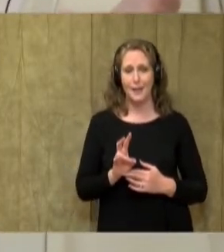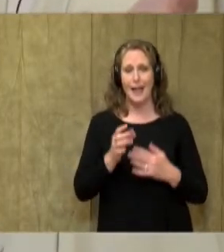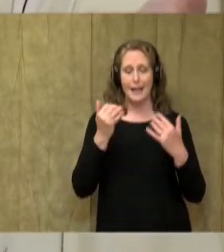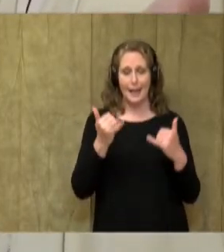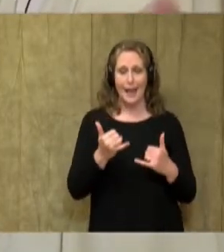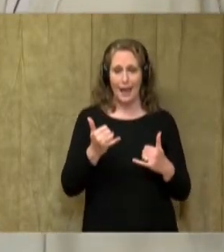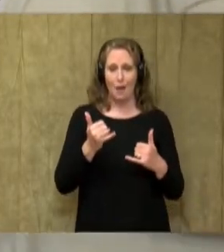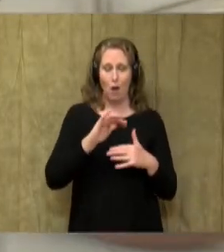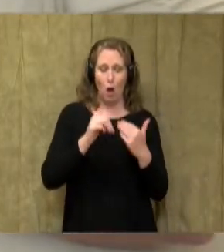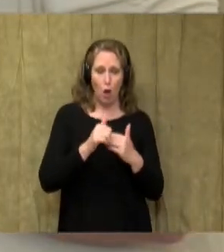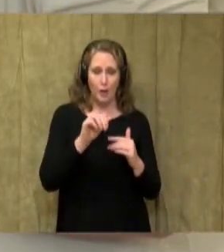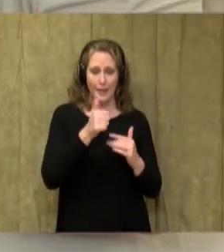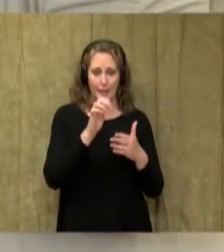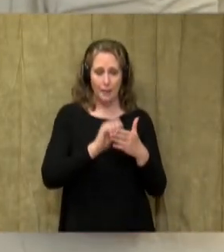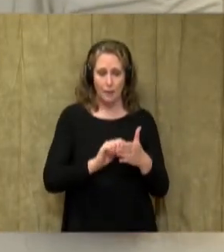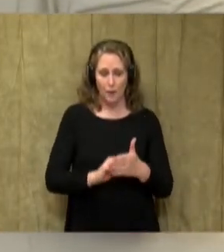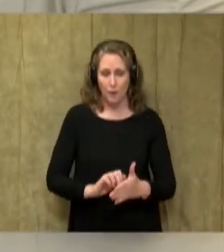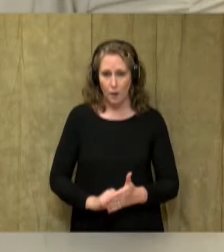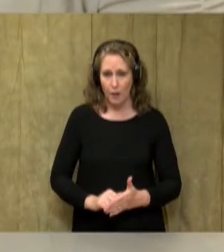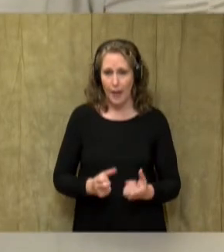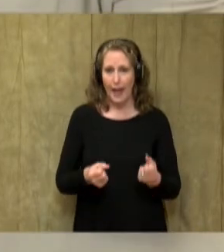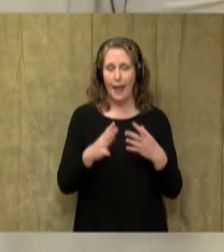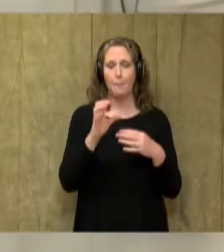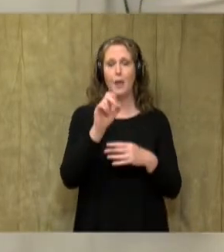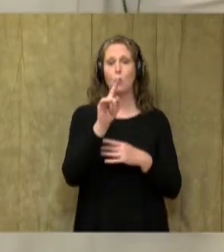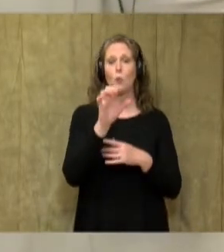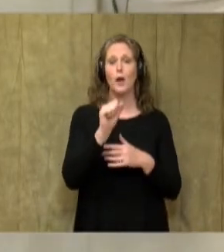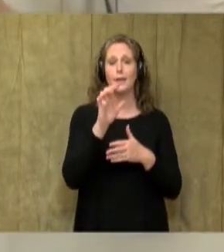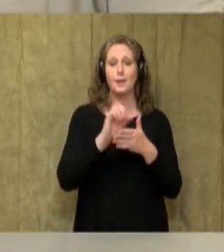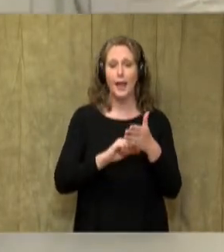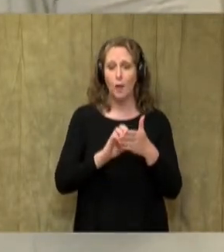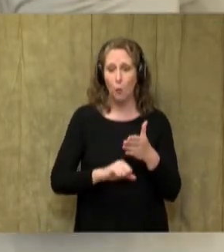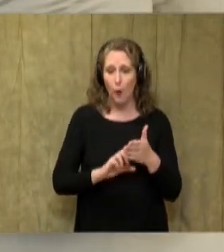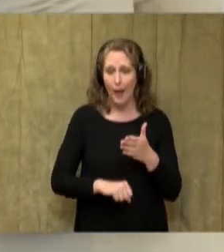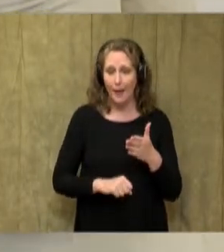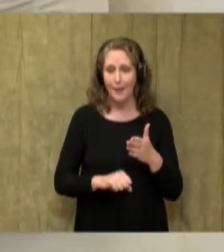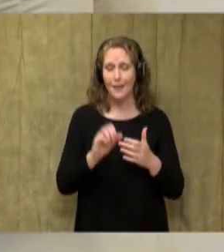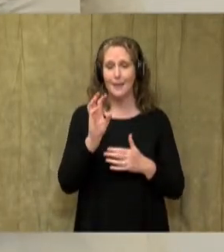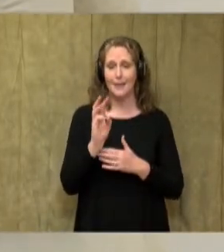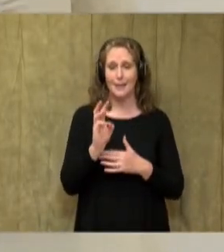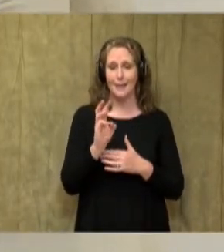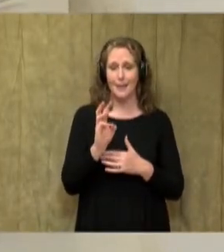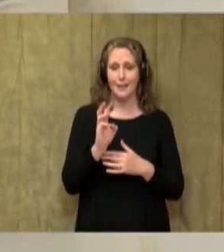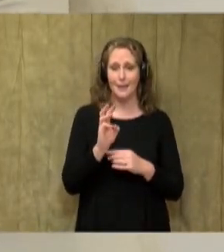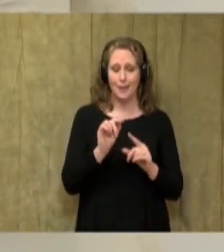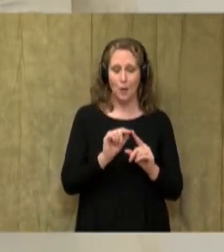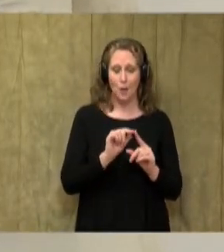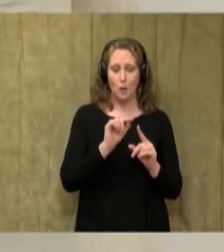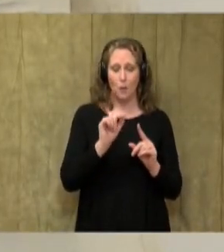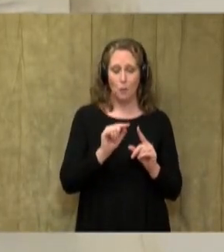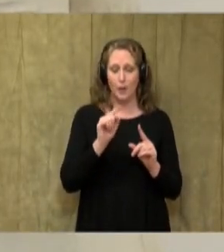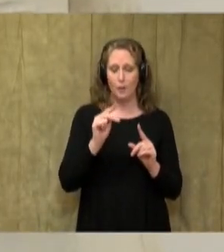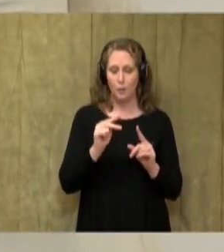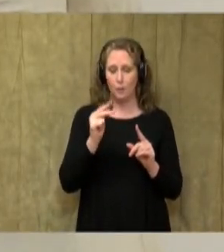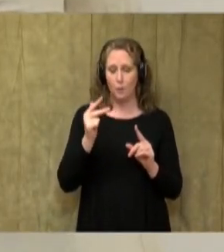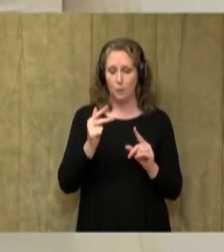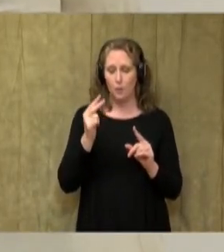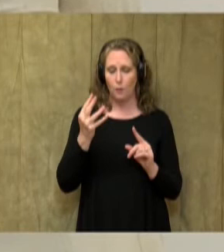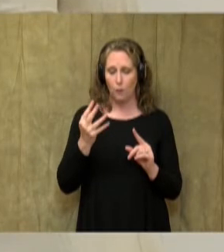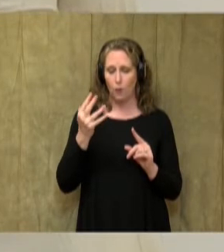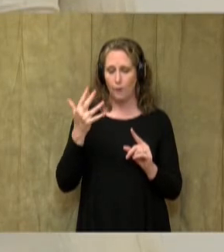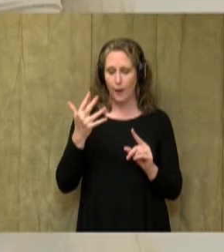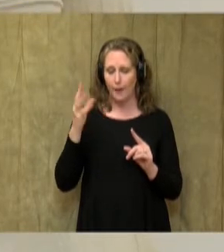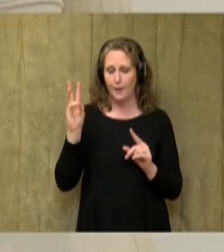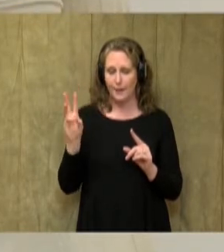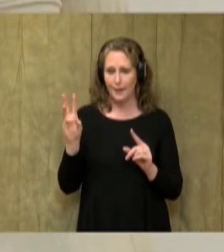taken away all of our tens. How many ones do we need to take away? 6, that's right. So we go 1, 2, 3, 4,